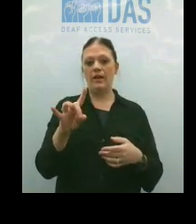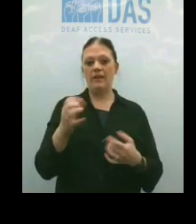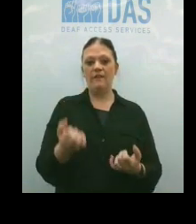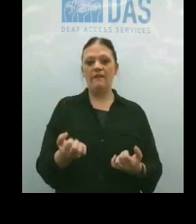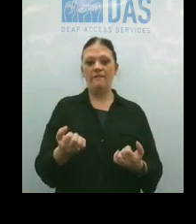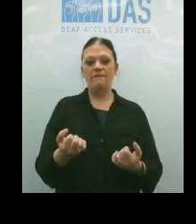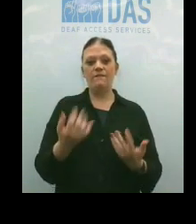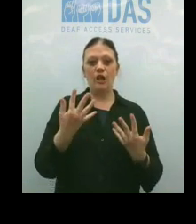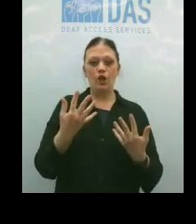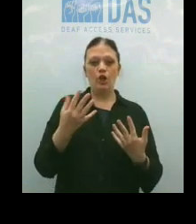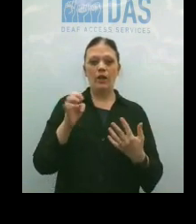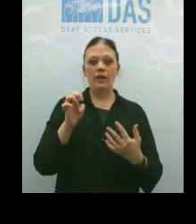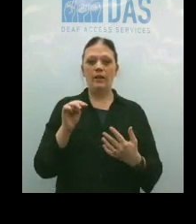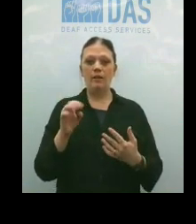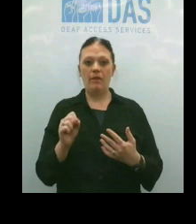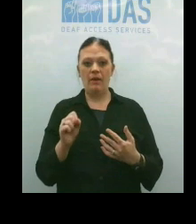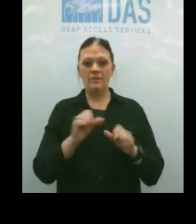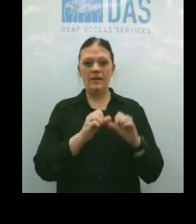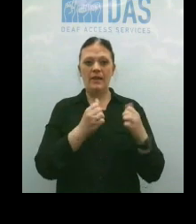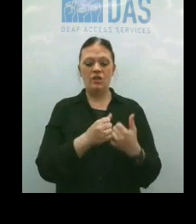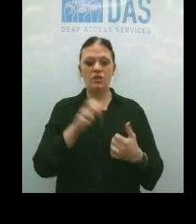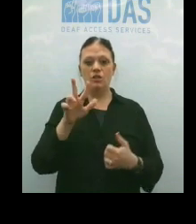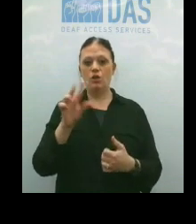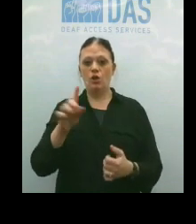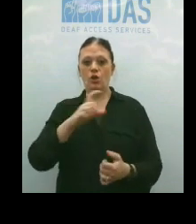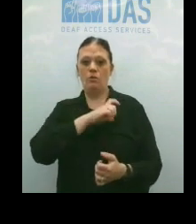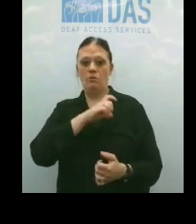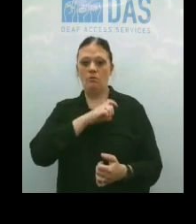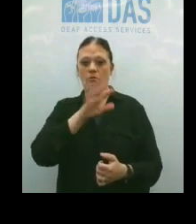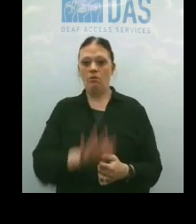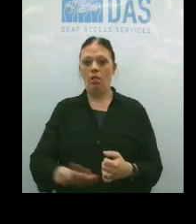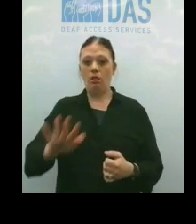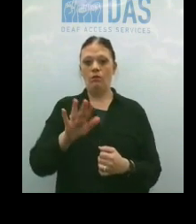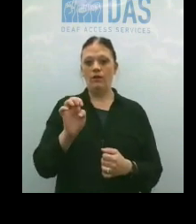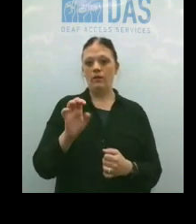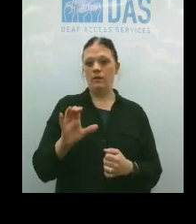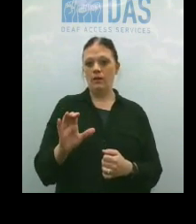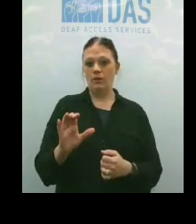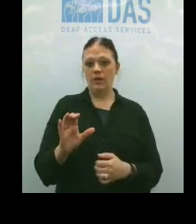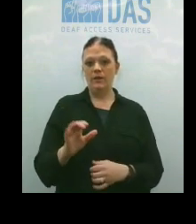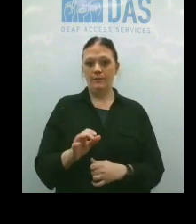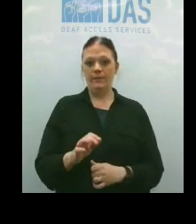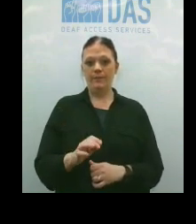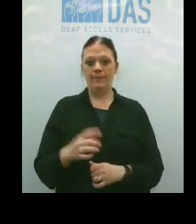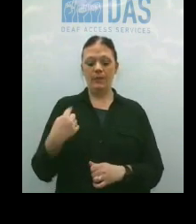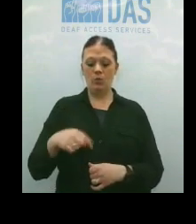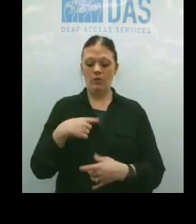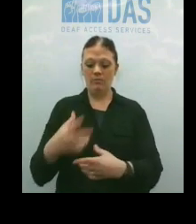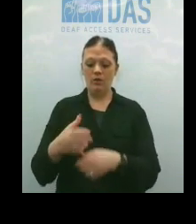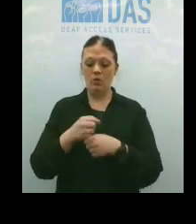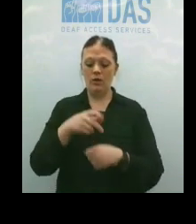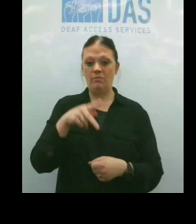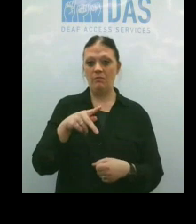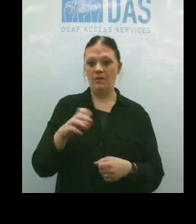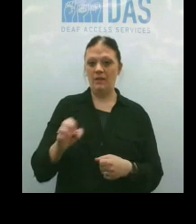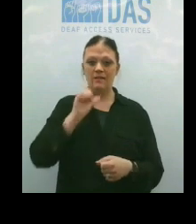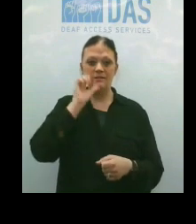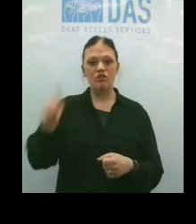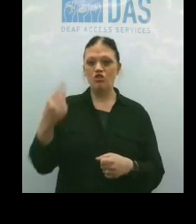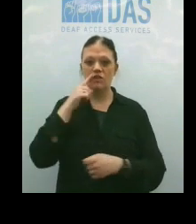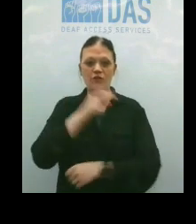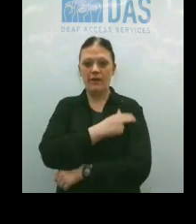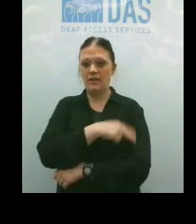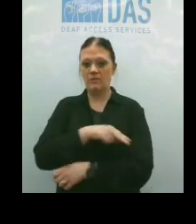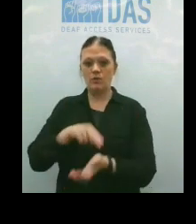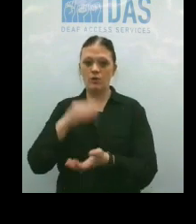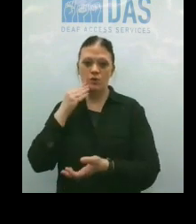EMS agencies and 31 law enforcement agencies across Erie County. When we've been acquiring PPEs, it's not just for hospitals and